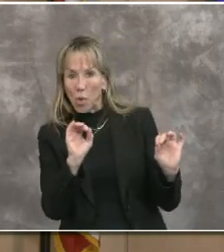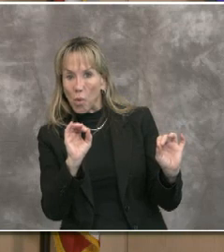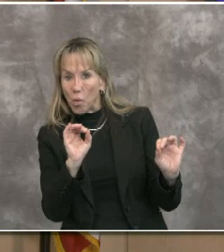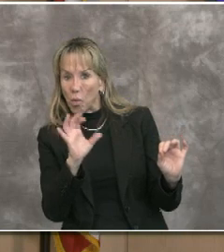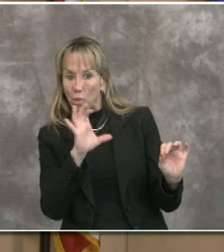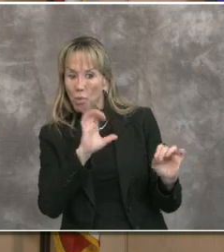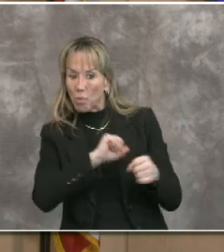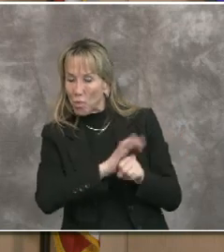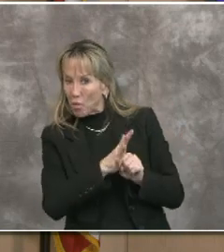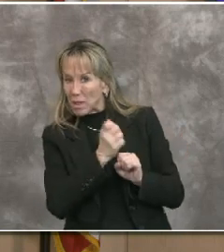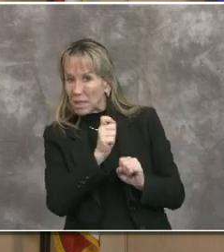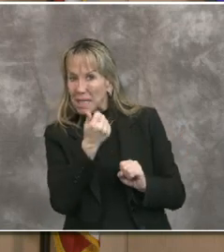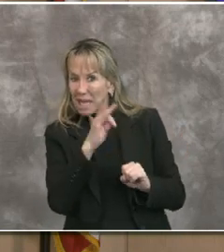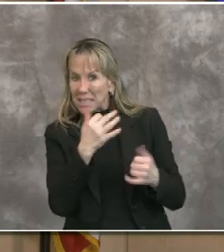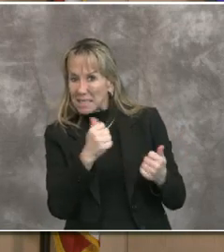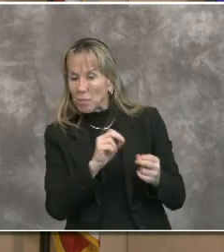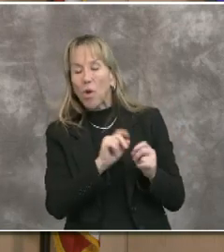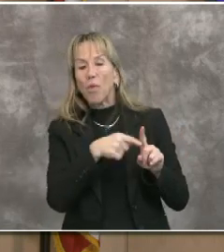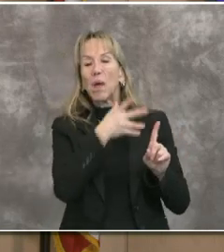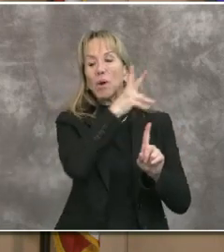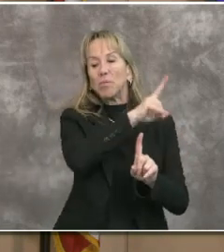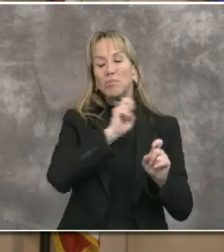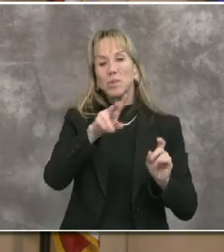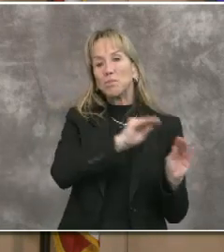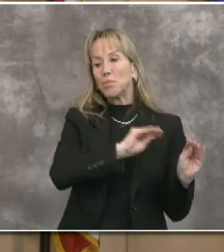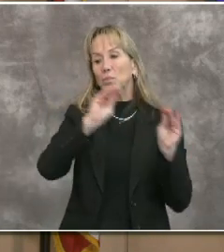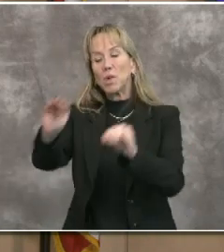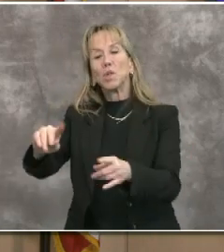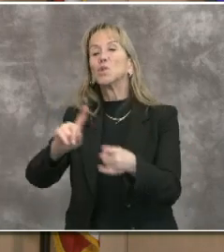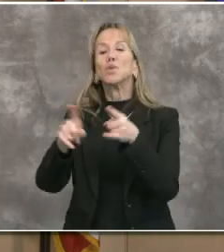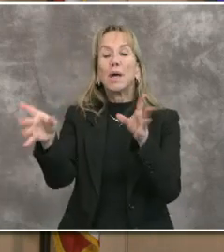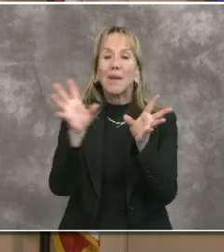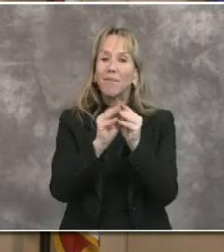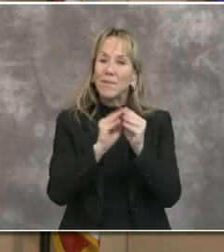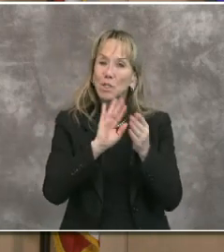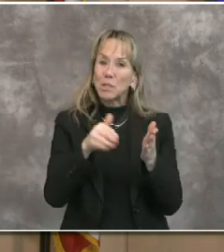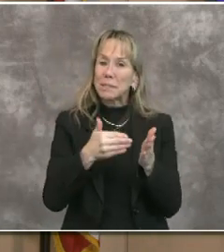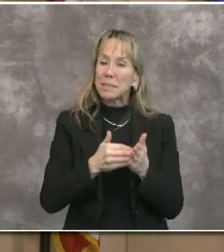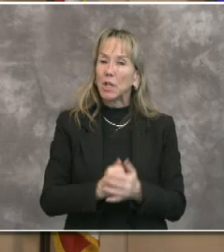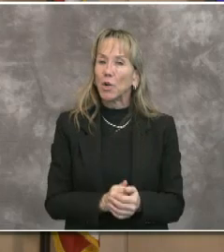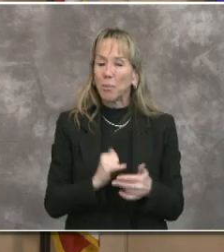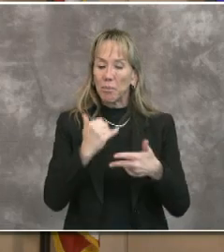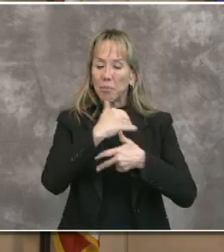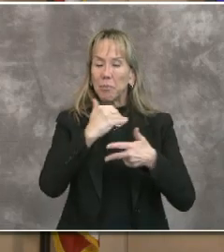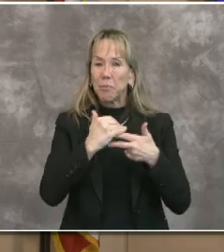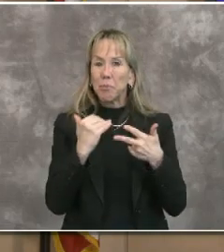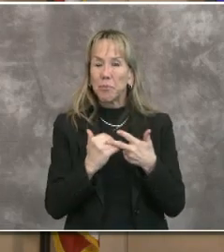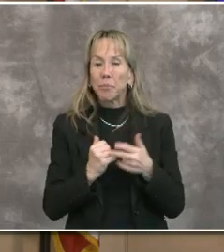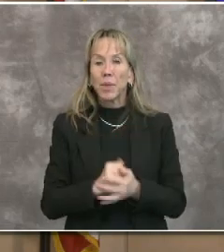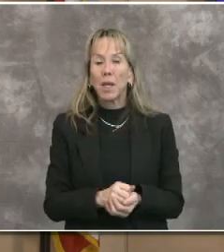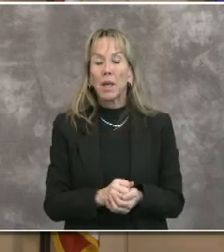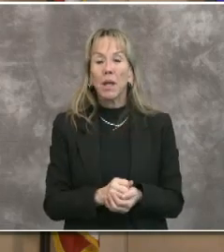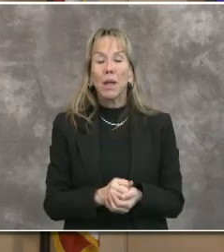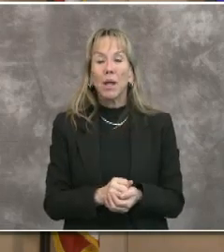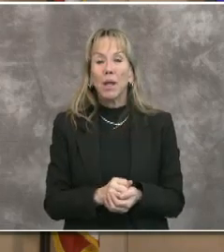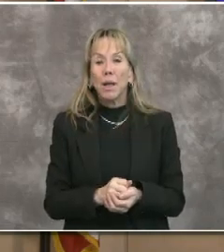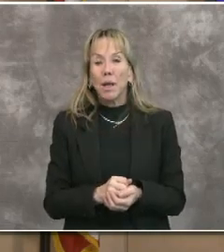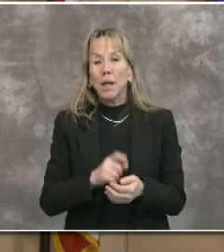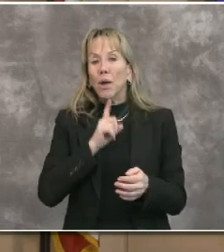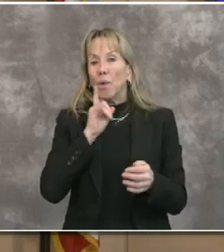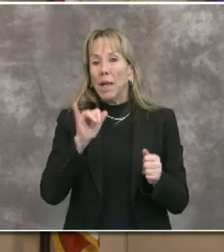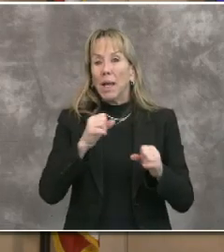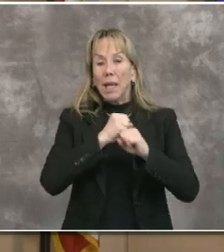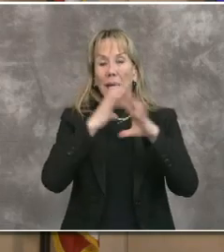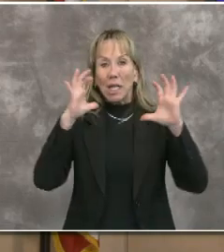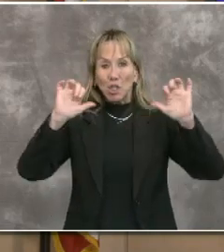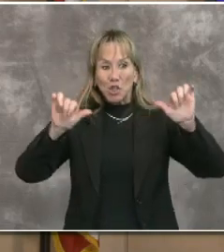they would be transferred to the convention center. As it relates to building up capacity outside of the current system, in large part, the challenges